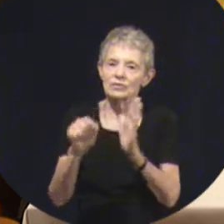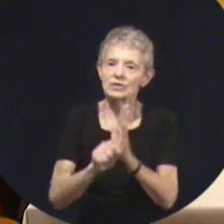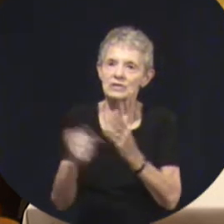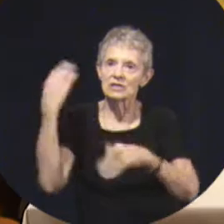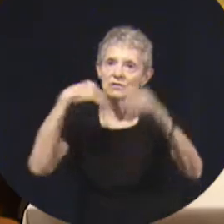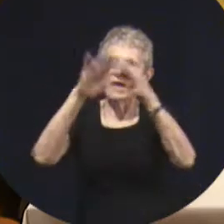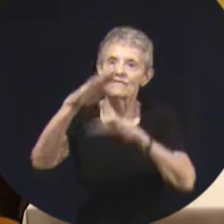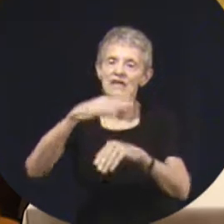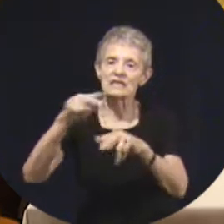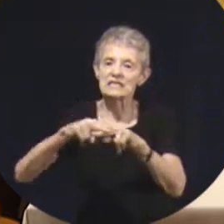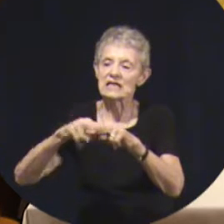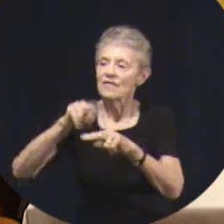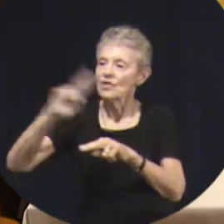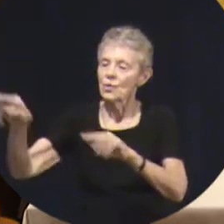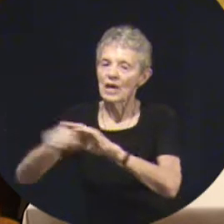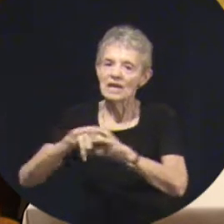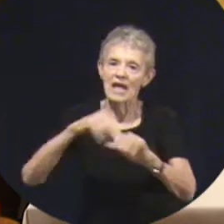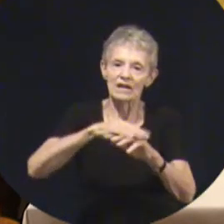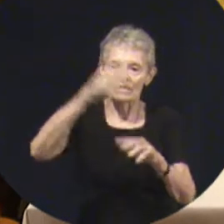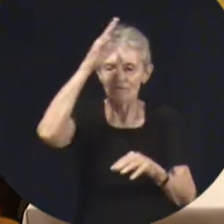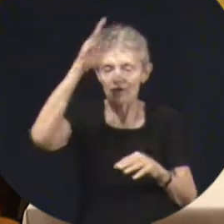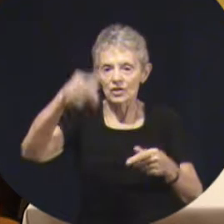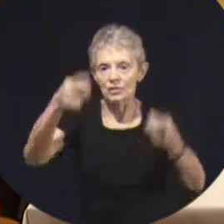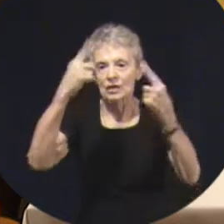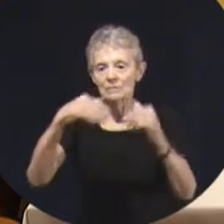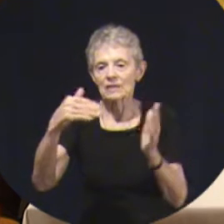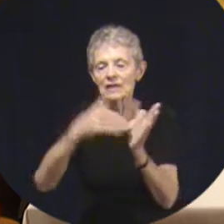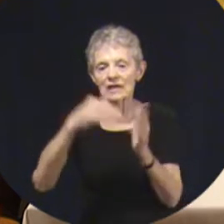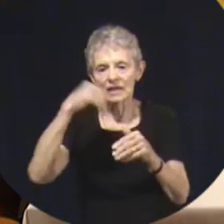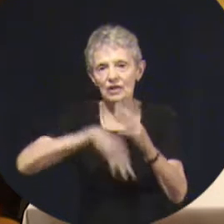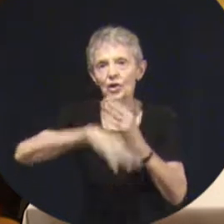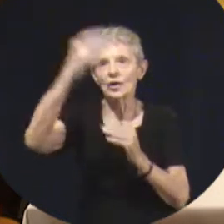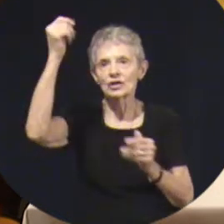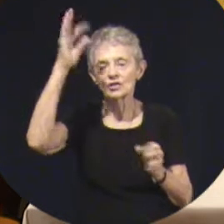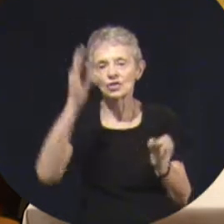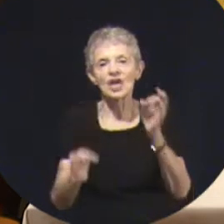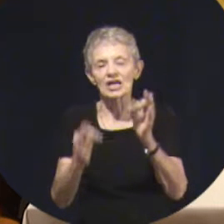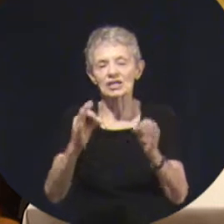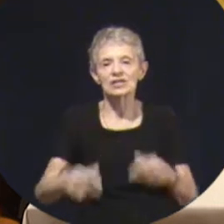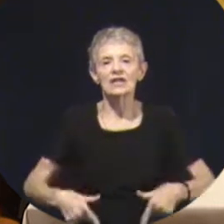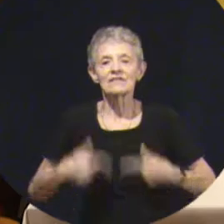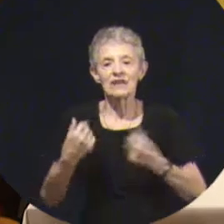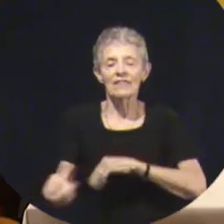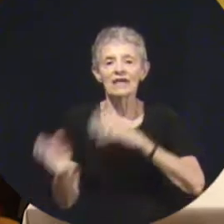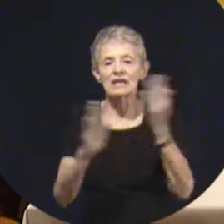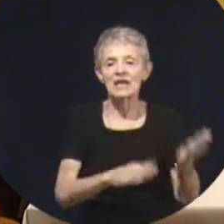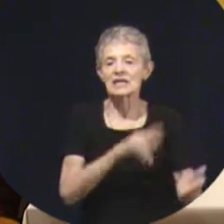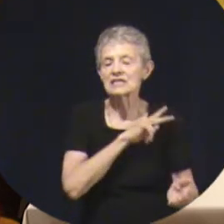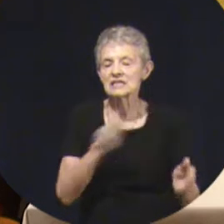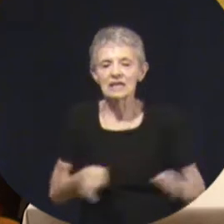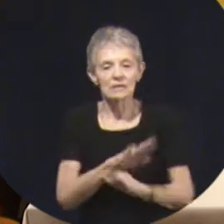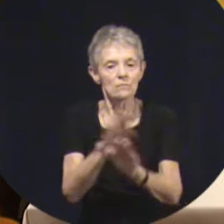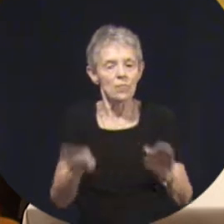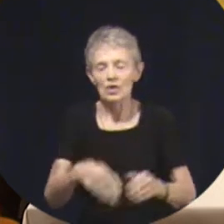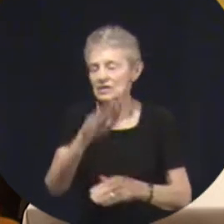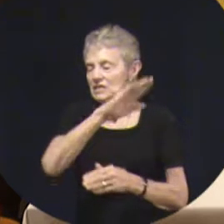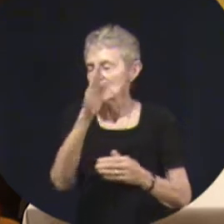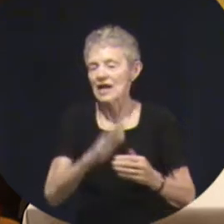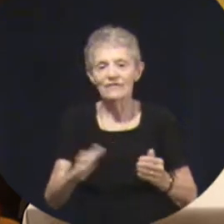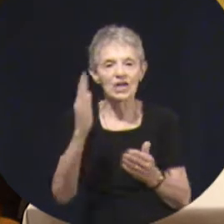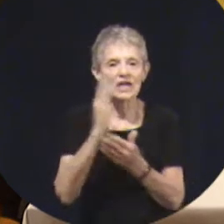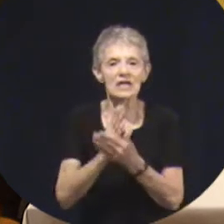and is seated at the right hand of the Father. He will come again in glory to judge the living and the dead, and his kingdom will have no end.